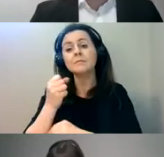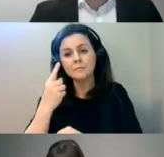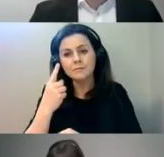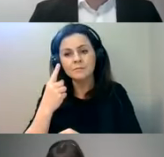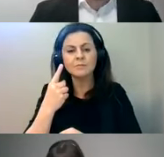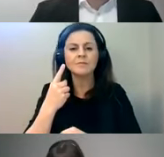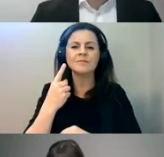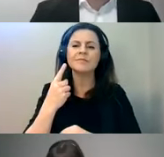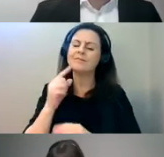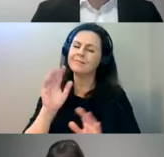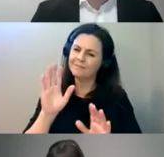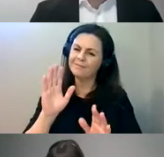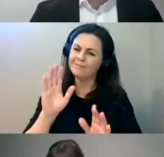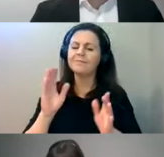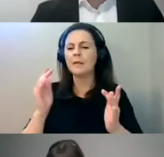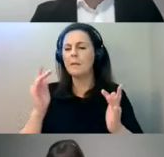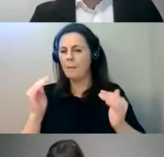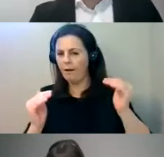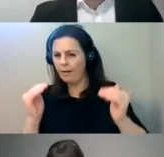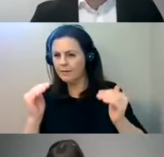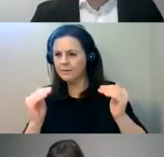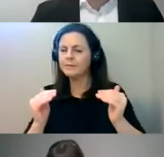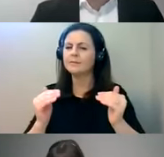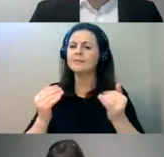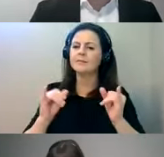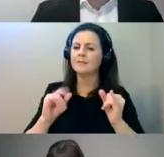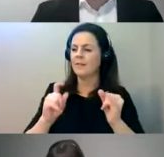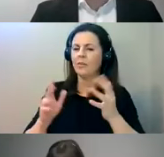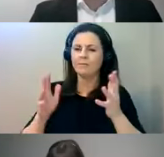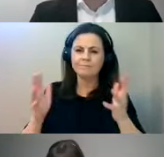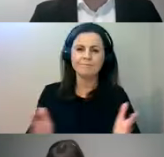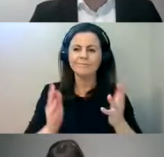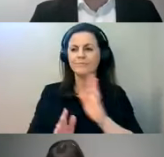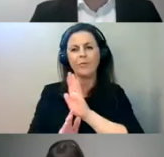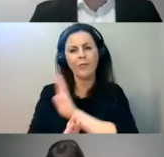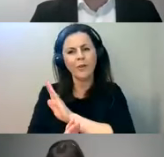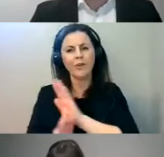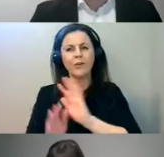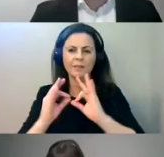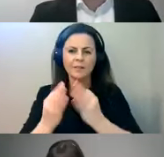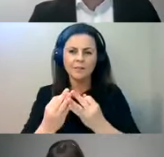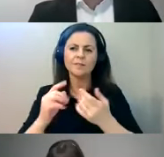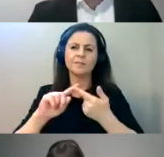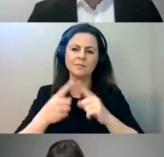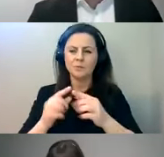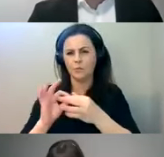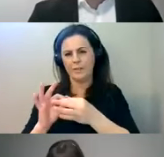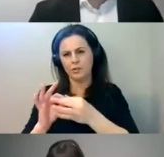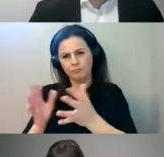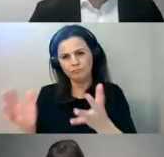that has to be balanced with fostering relationships that the grantor had with supportive friends and family.